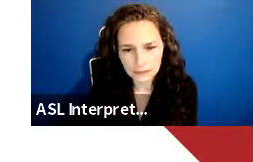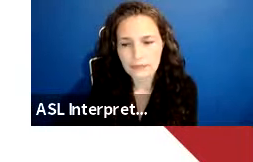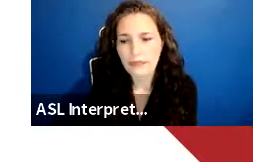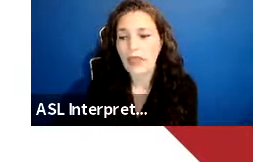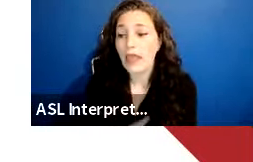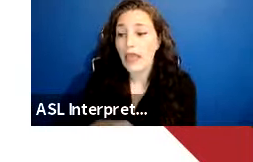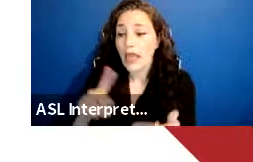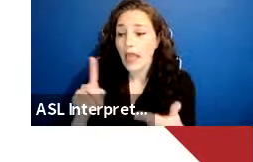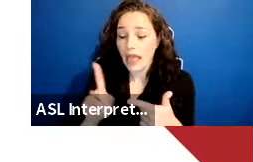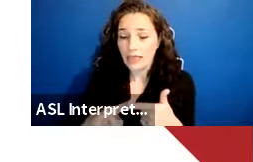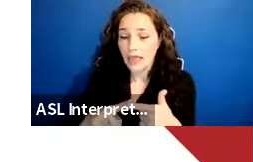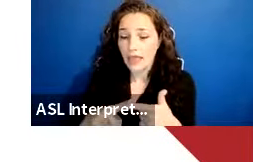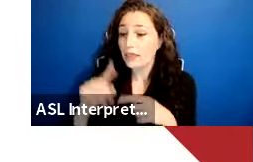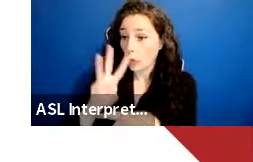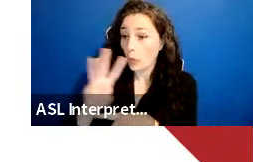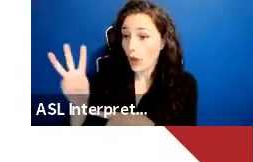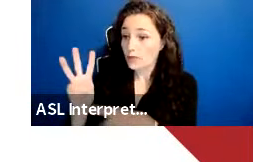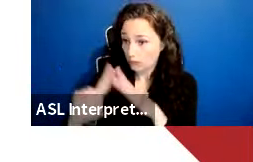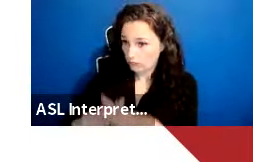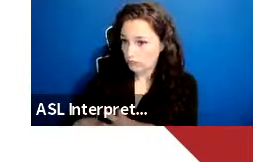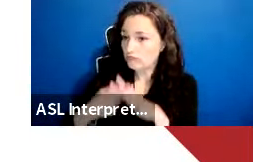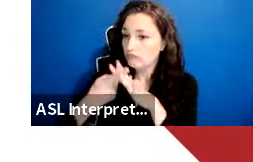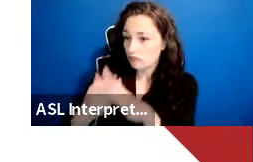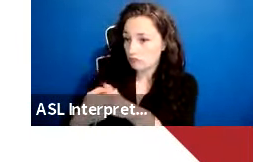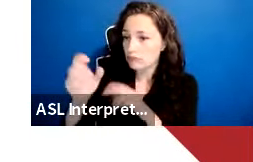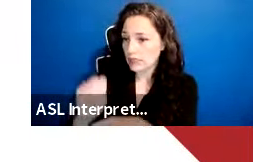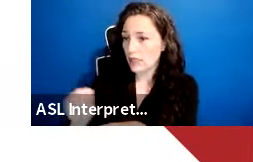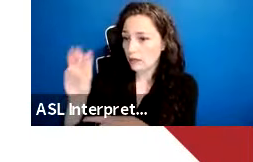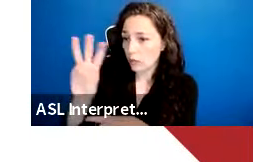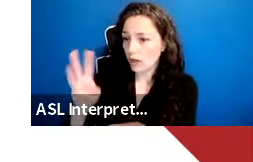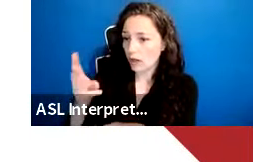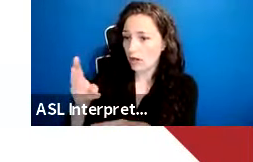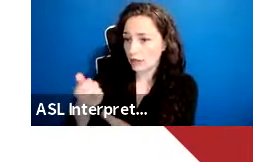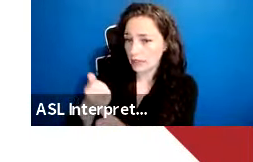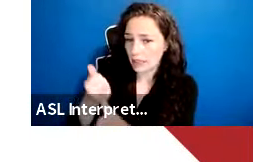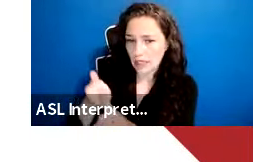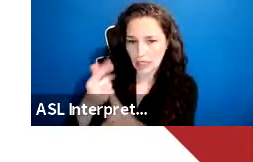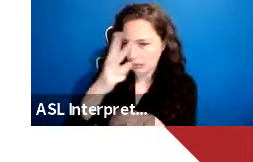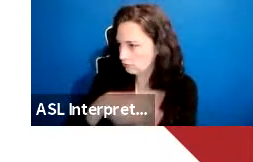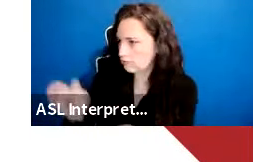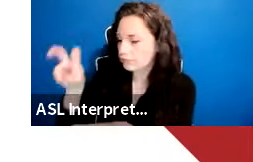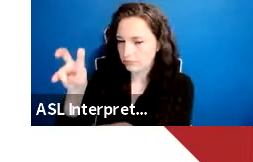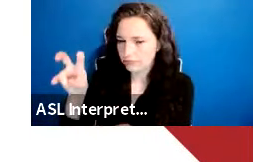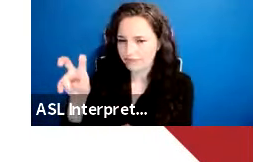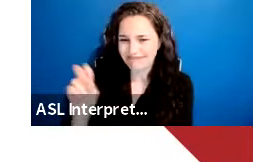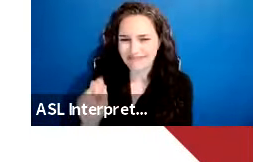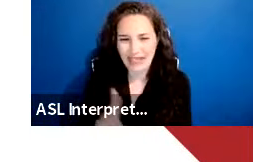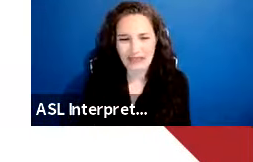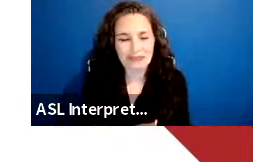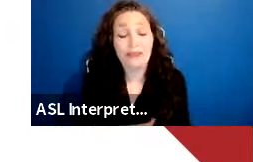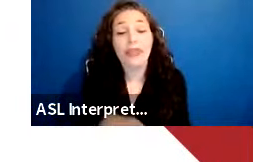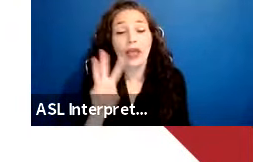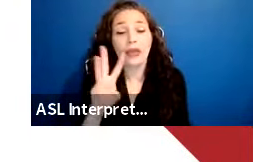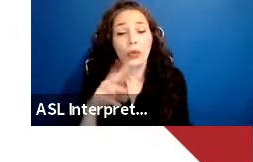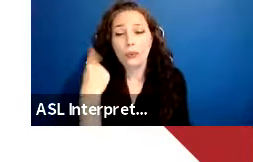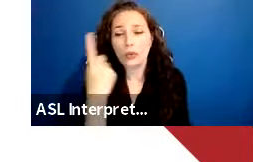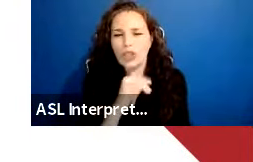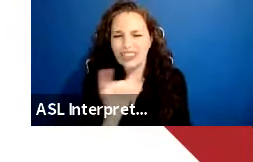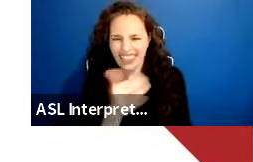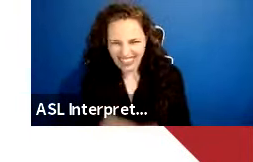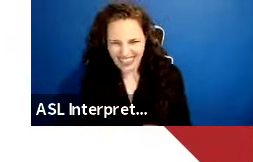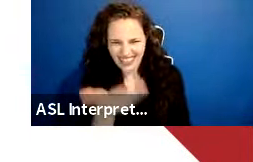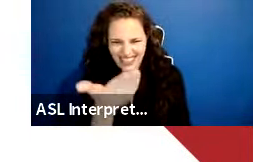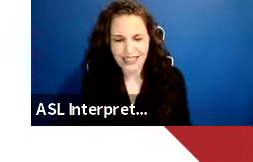the website will then initiate the software and then take you into that meeting. Okay. And the website link looks something like